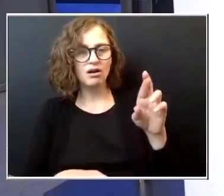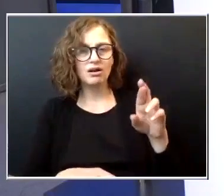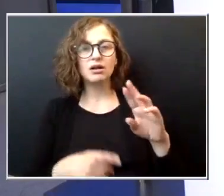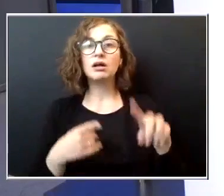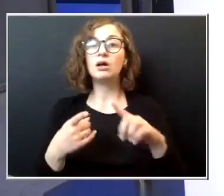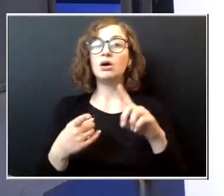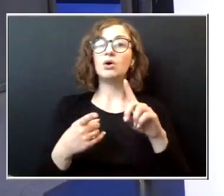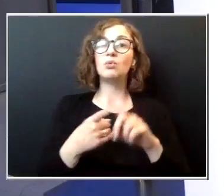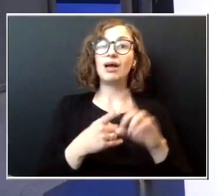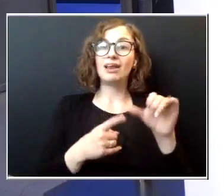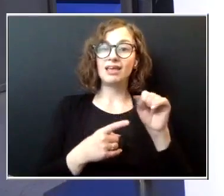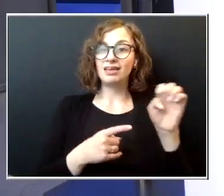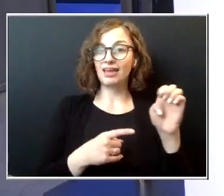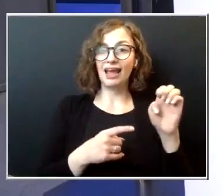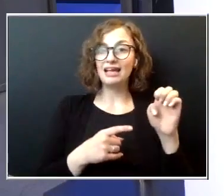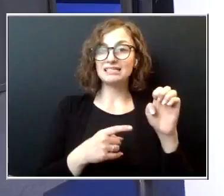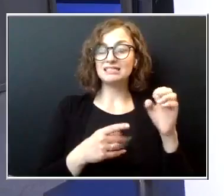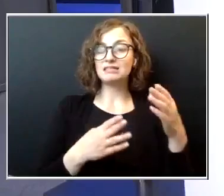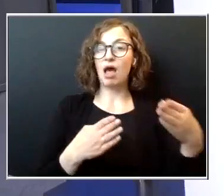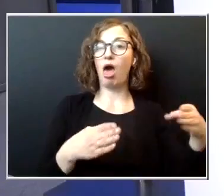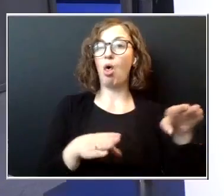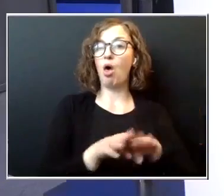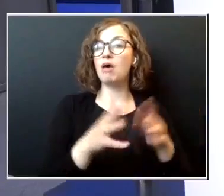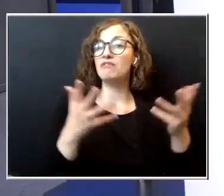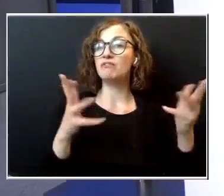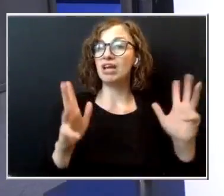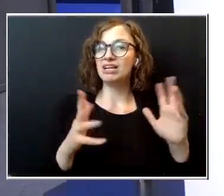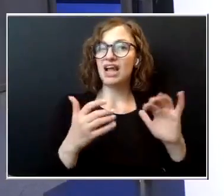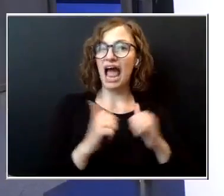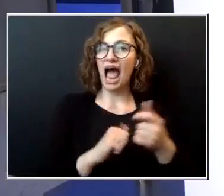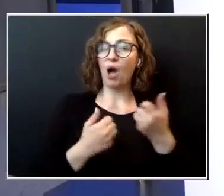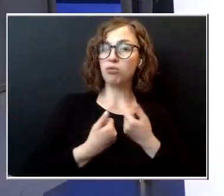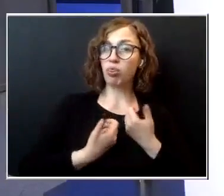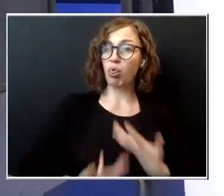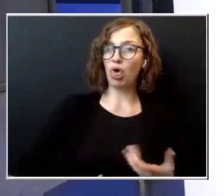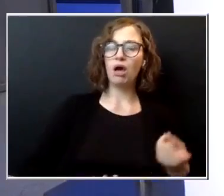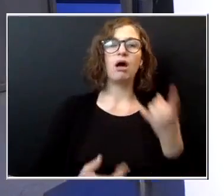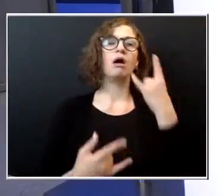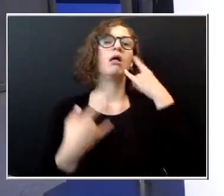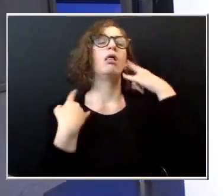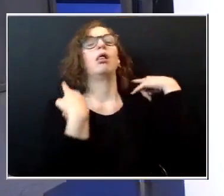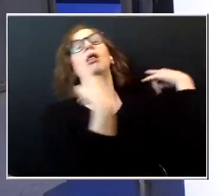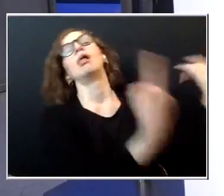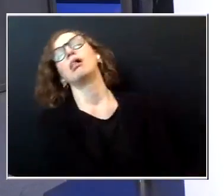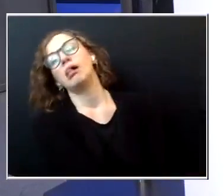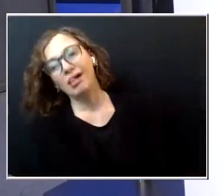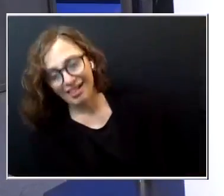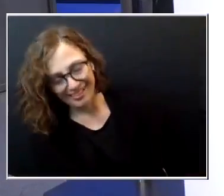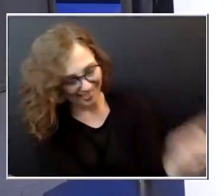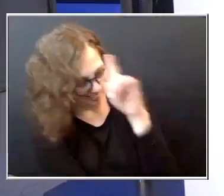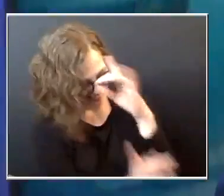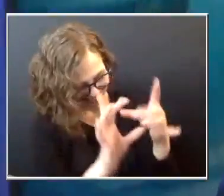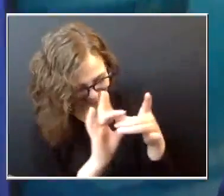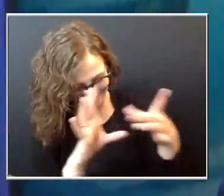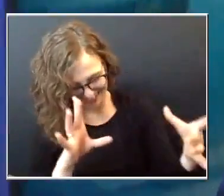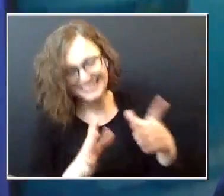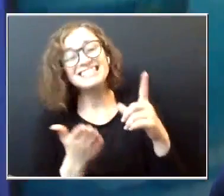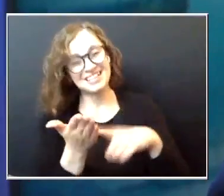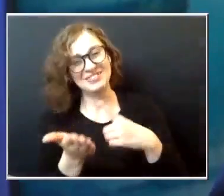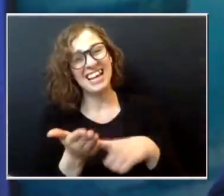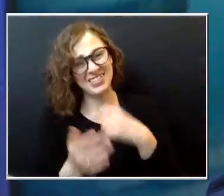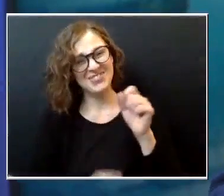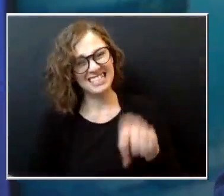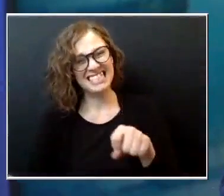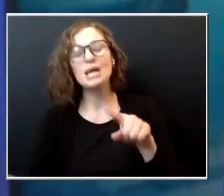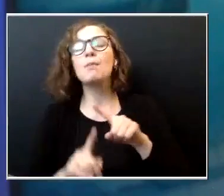I mean, you're is it one of those ripping off the mask when you walk out? mentally, And mentally sometimes. exhausted? physically, Sometimes. mentally and physically fatigued. But it's so amazing